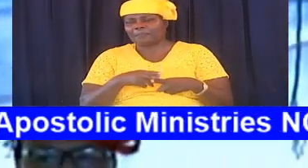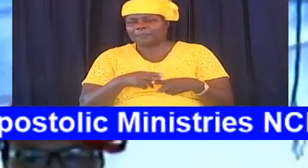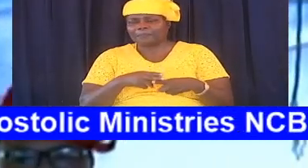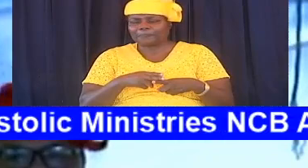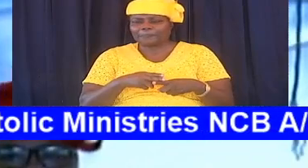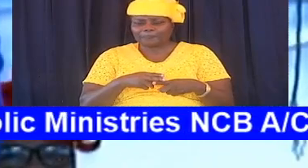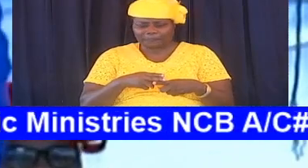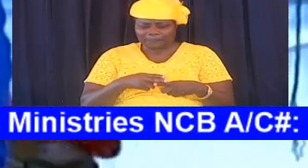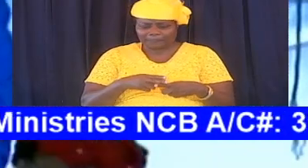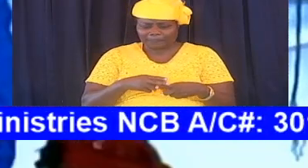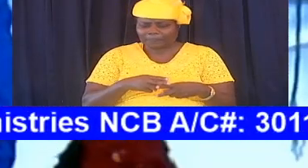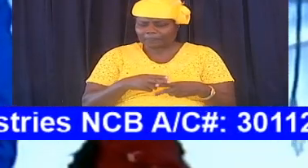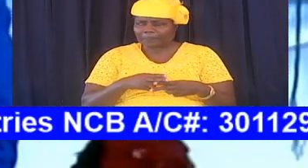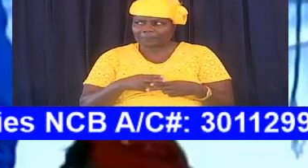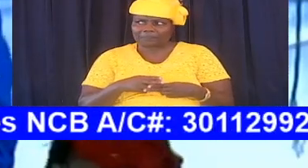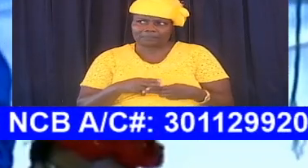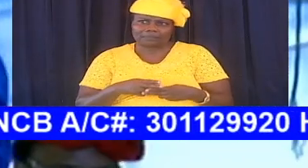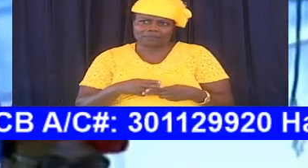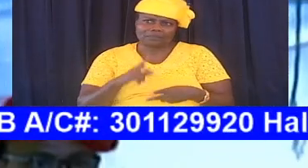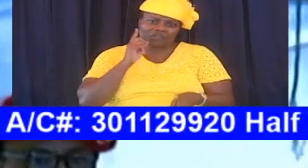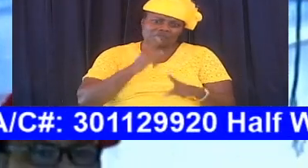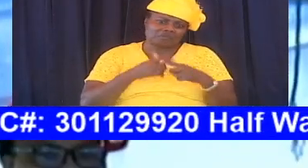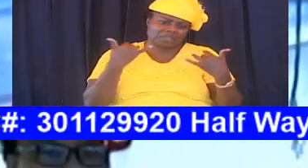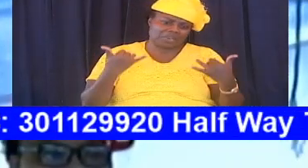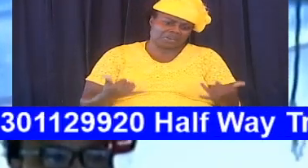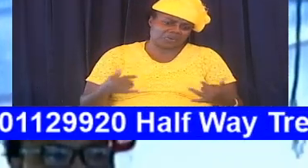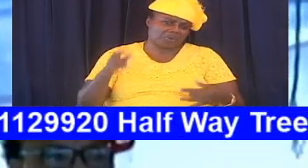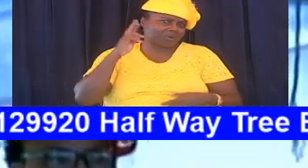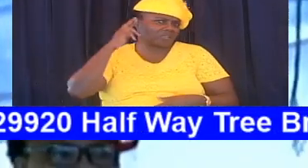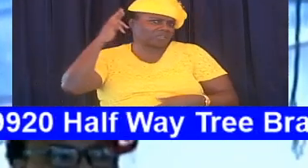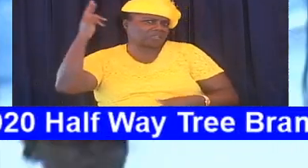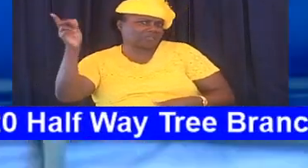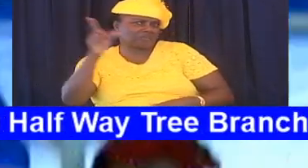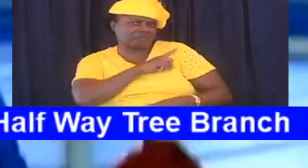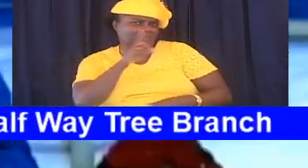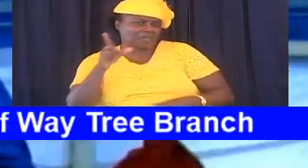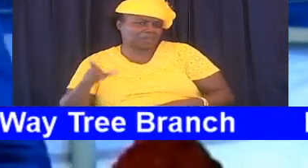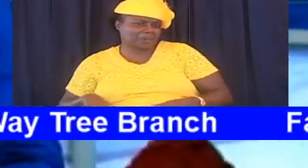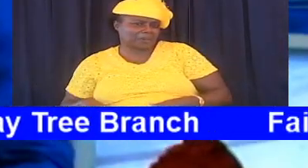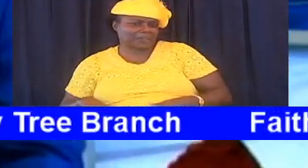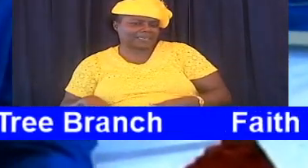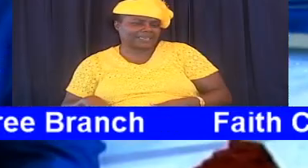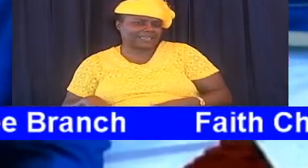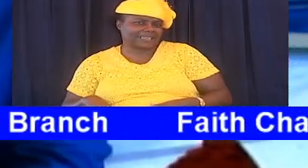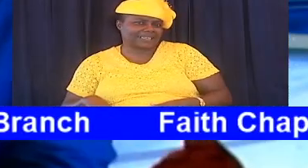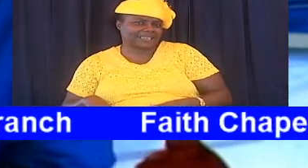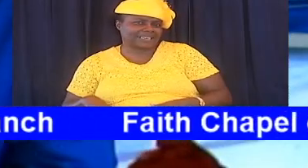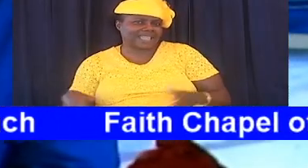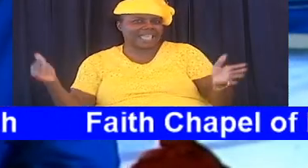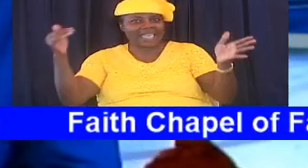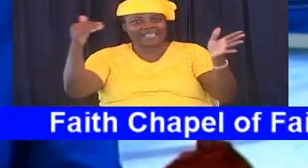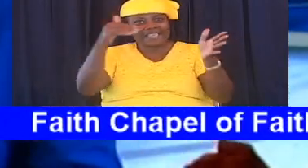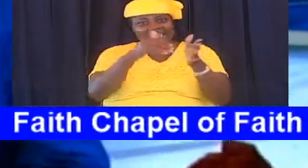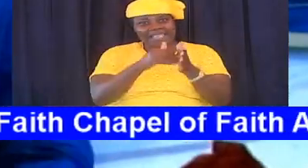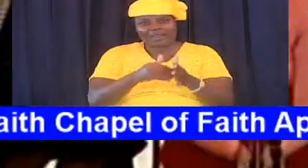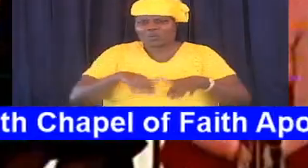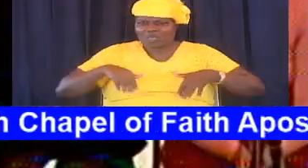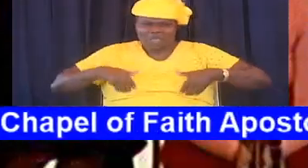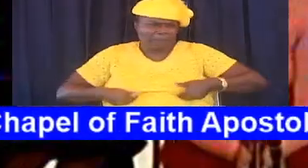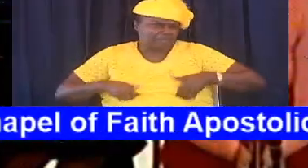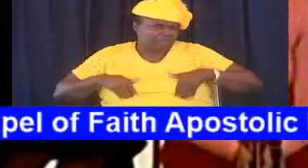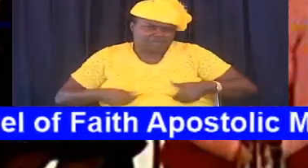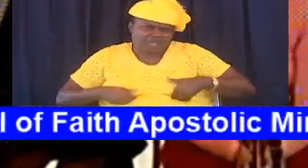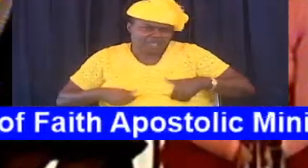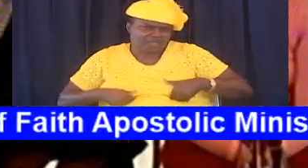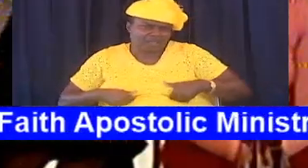Hallelujah. Right now we're going to hear from the Lord. yet again. We can never be tired of hearing his